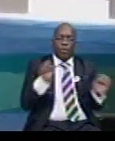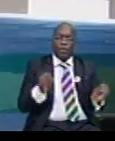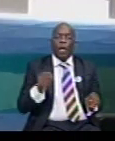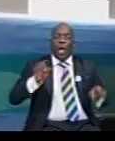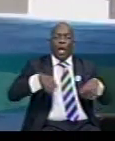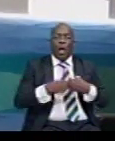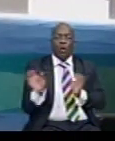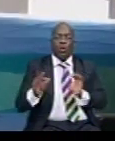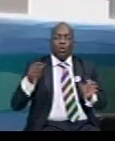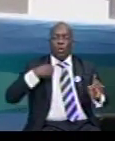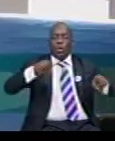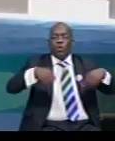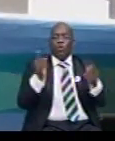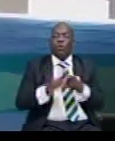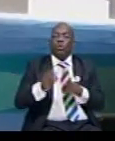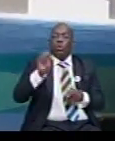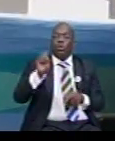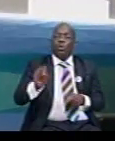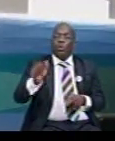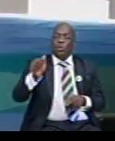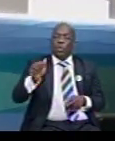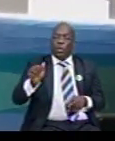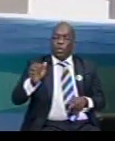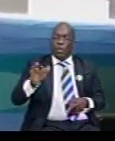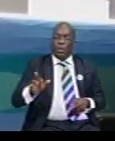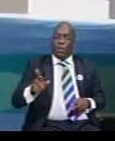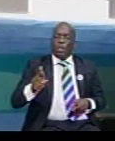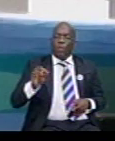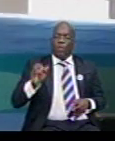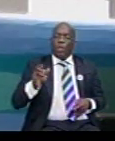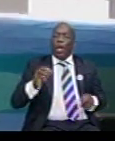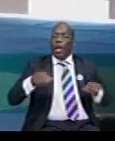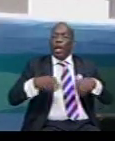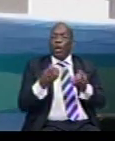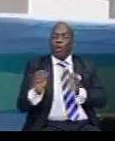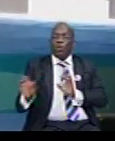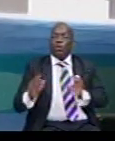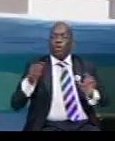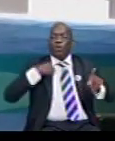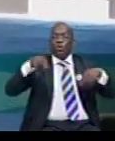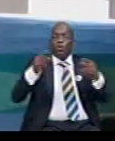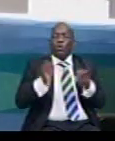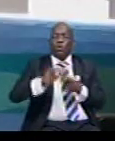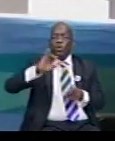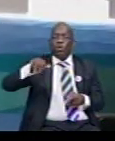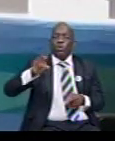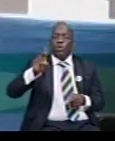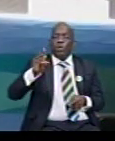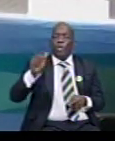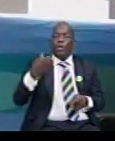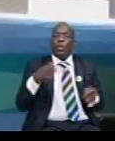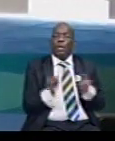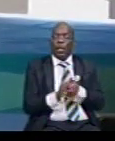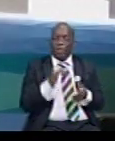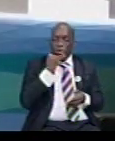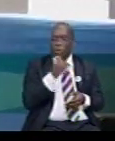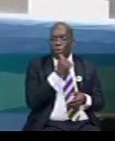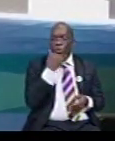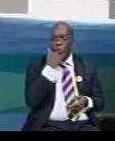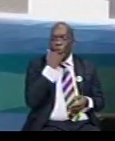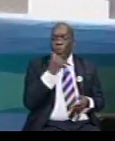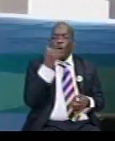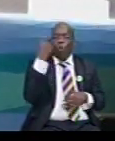How can we go to Judea? That's a fault. And whatever you have been considering that is stopping